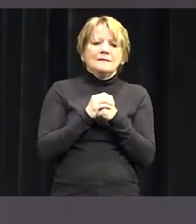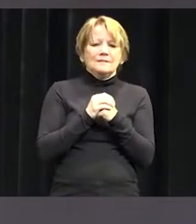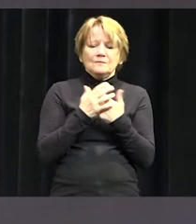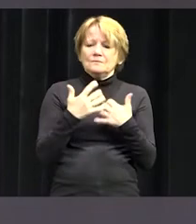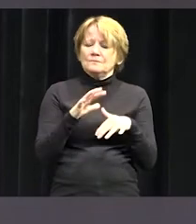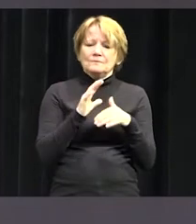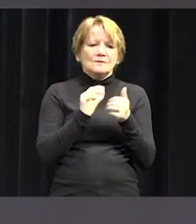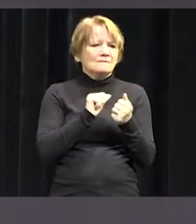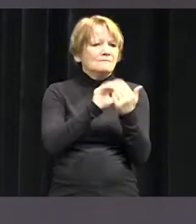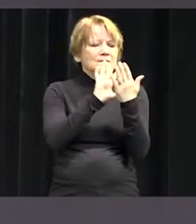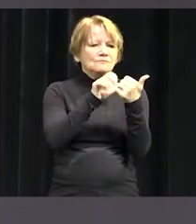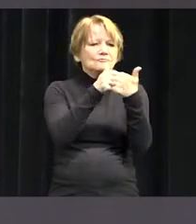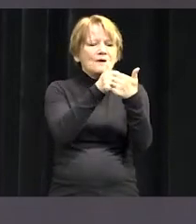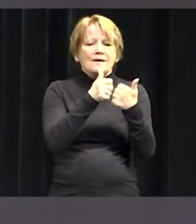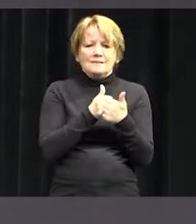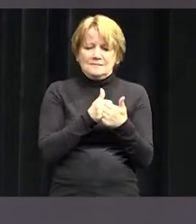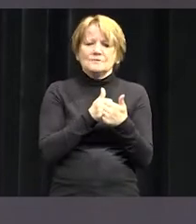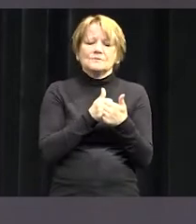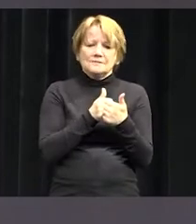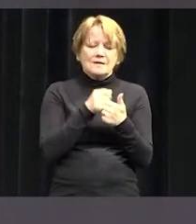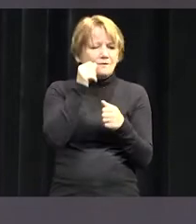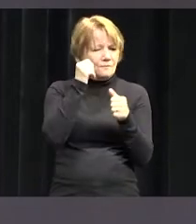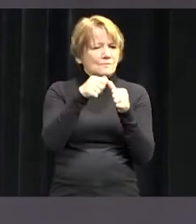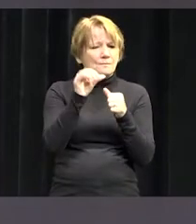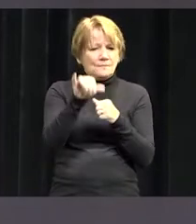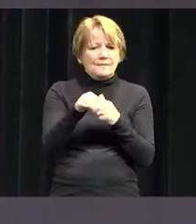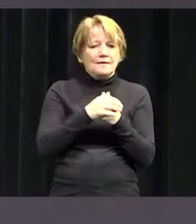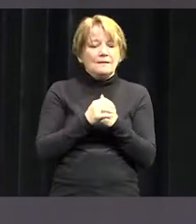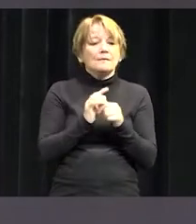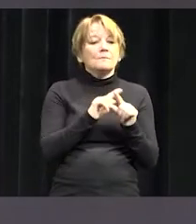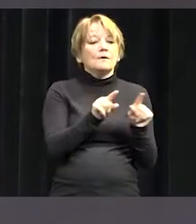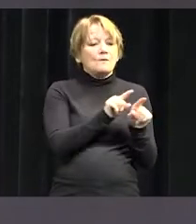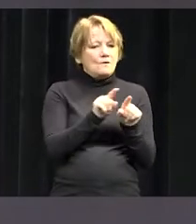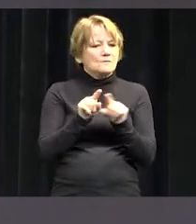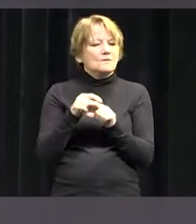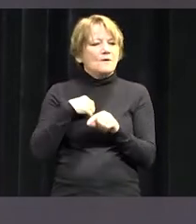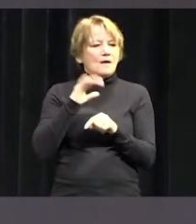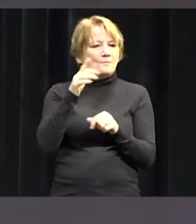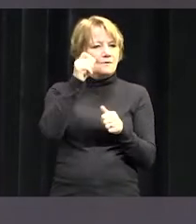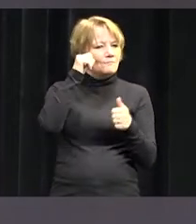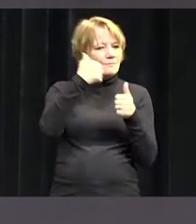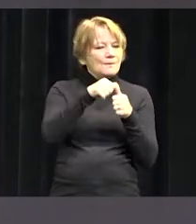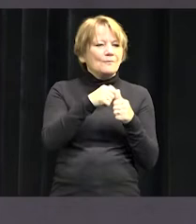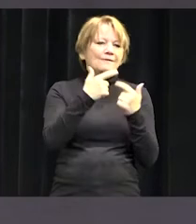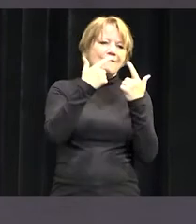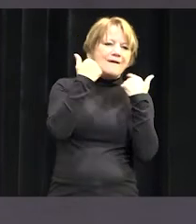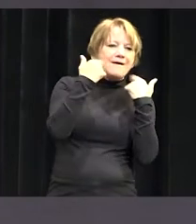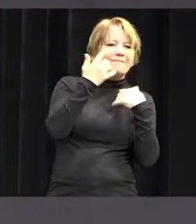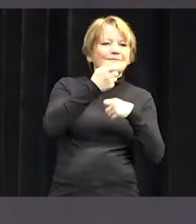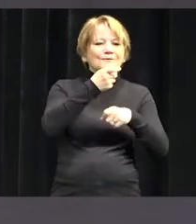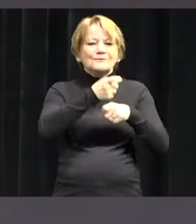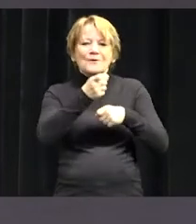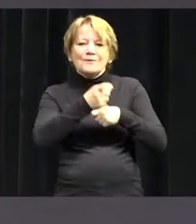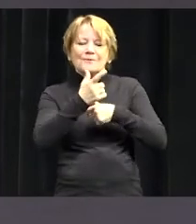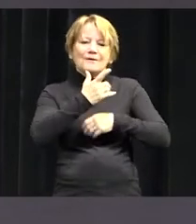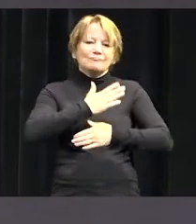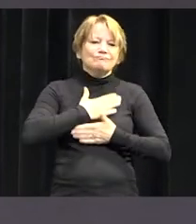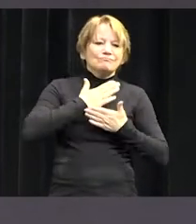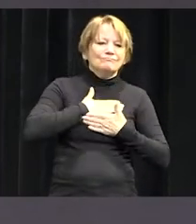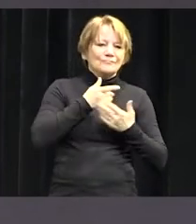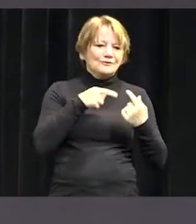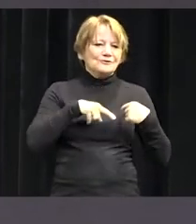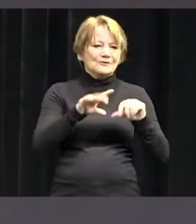and listening to some giggling here and there all the sweet memories we shared will remain in my heart